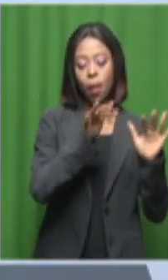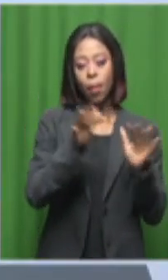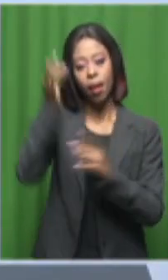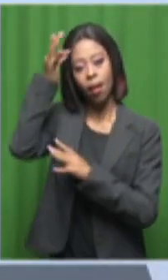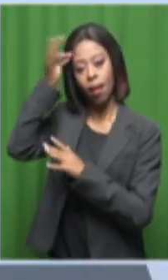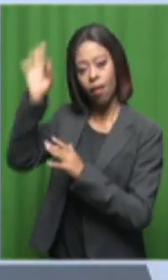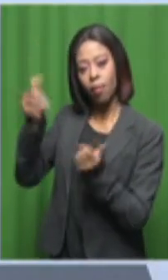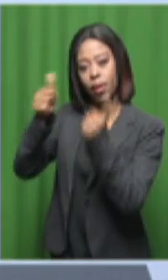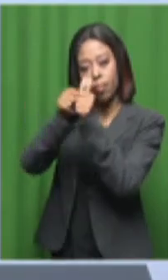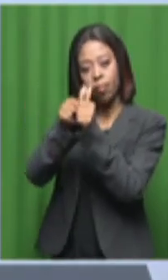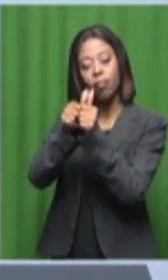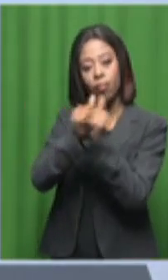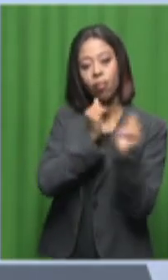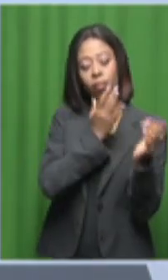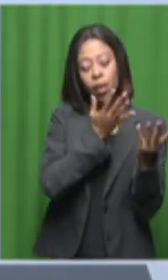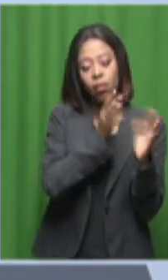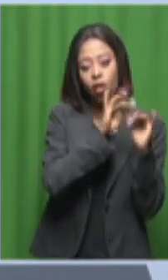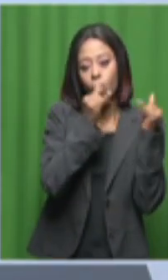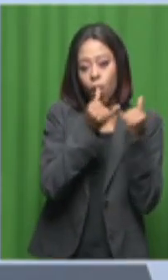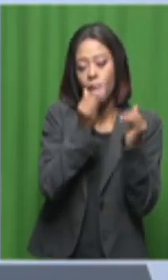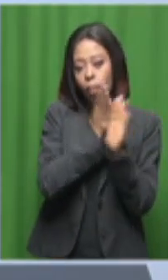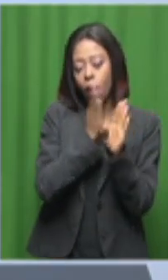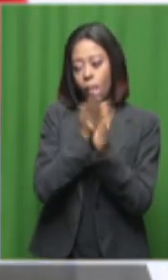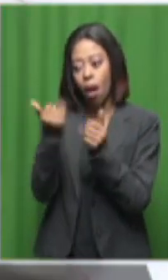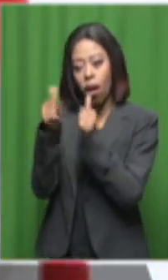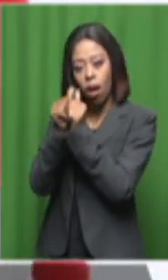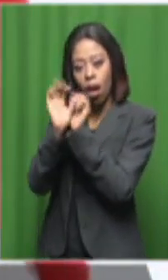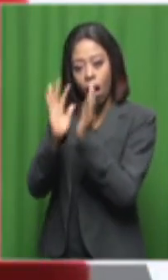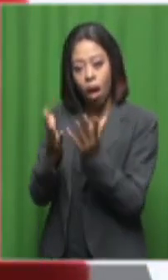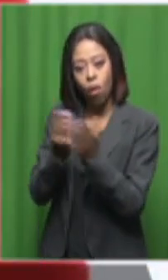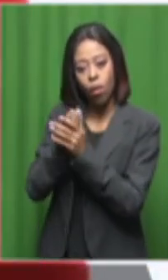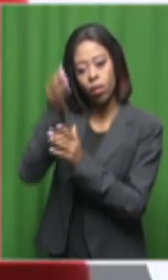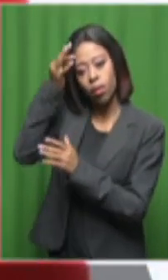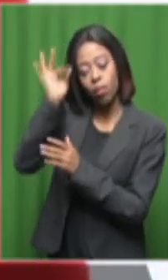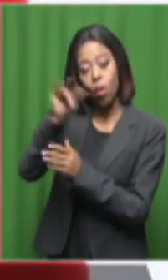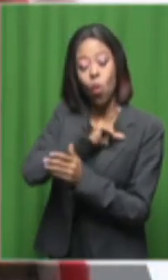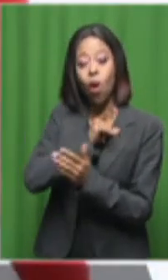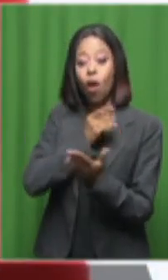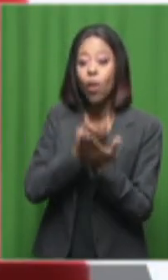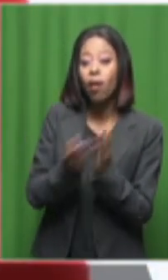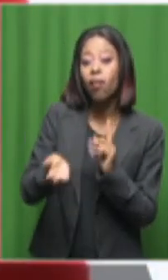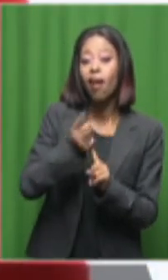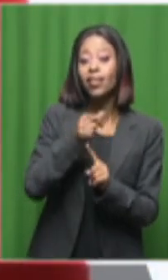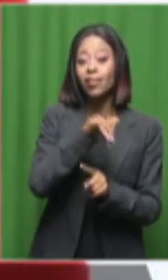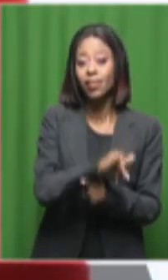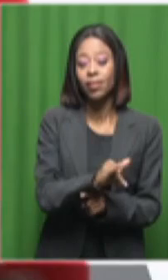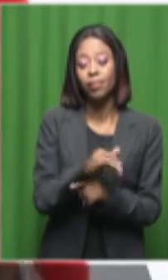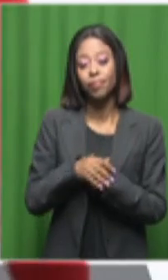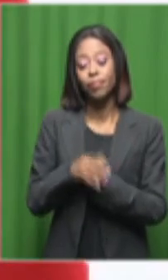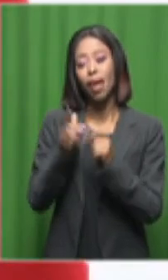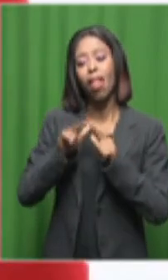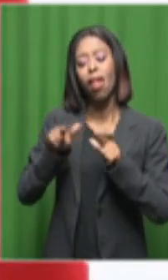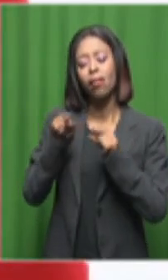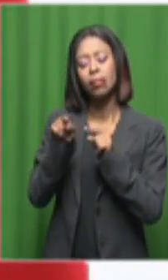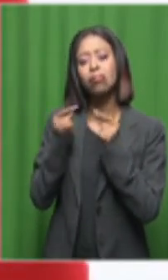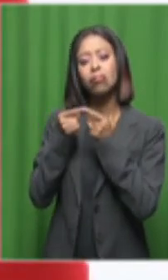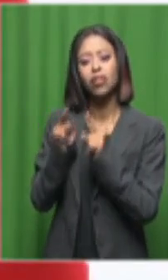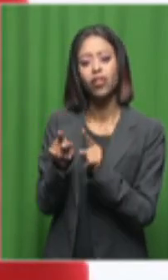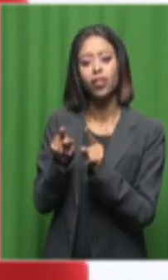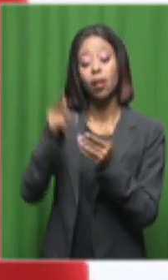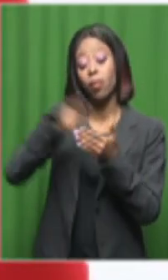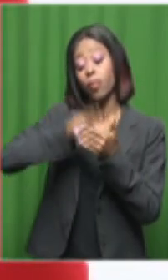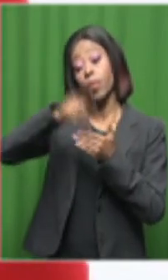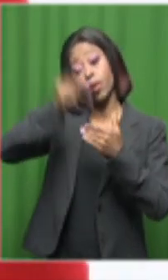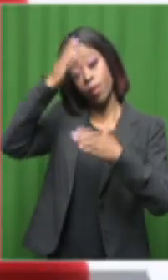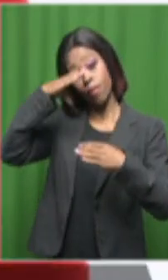and actual projects to bring green hydrogen to fruition. We're taking it to a different level, a project focus, and the project